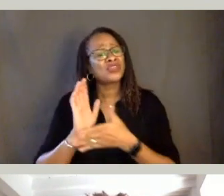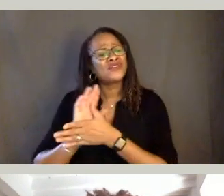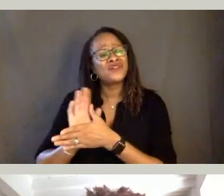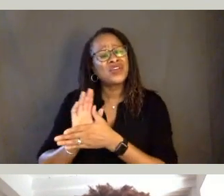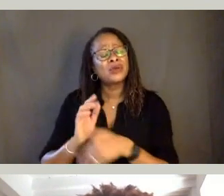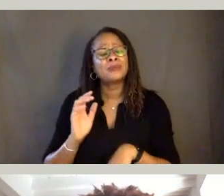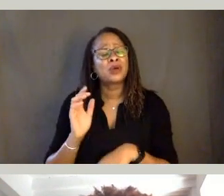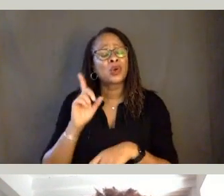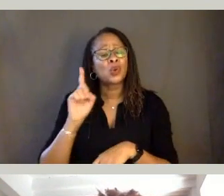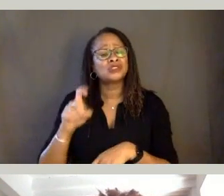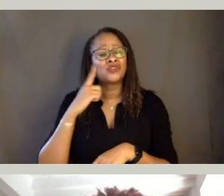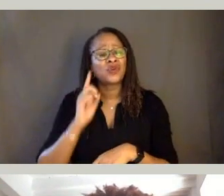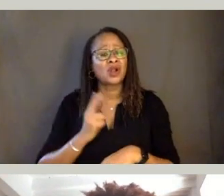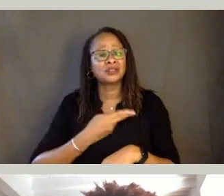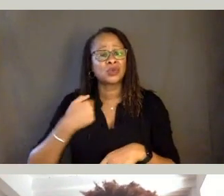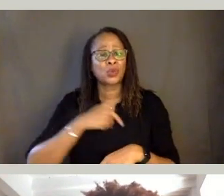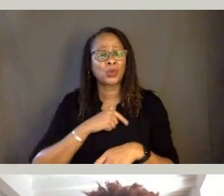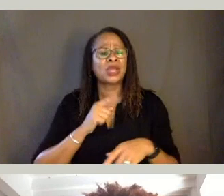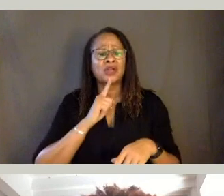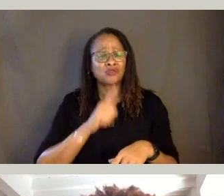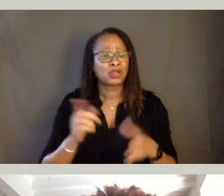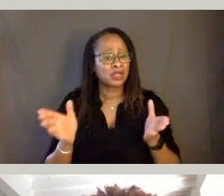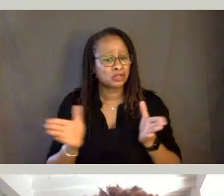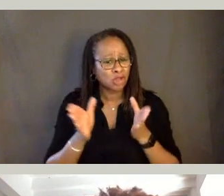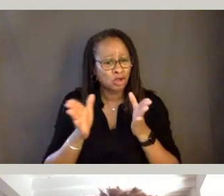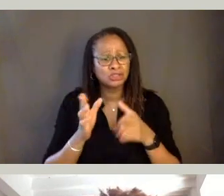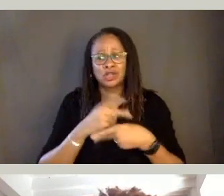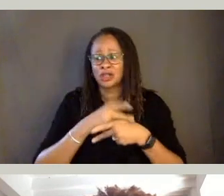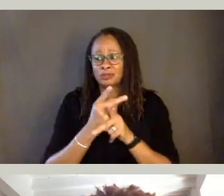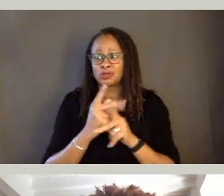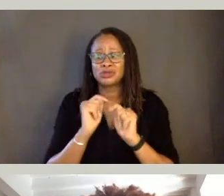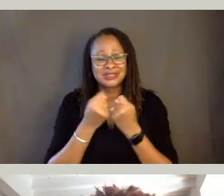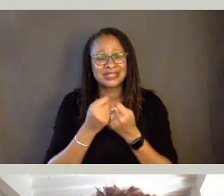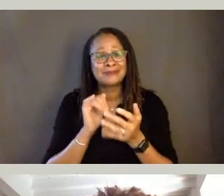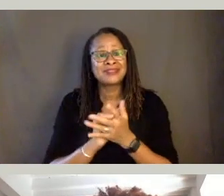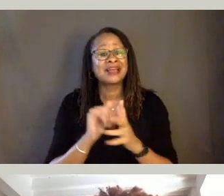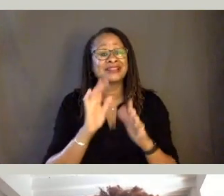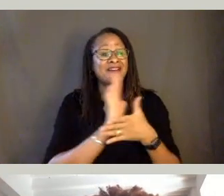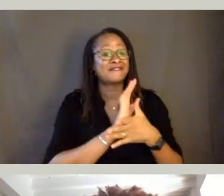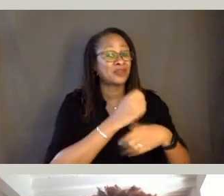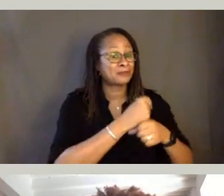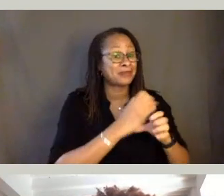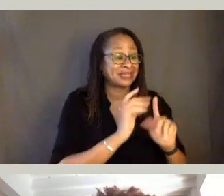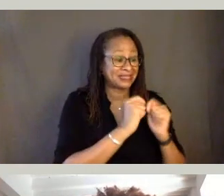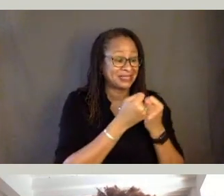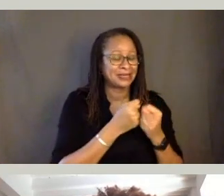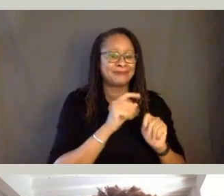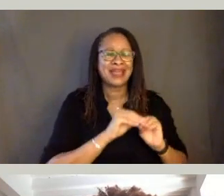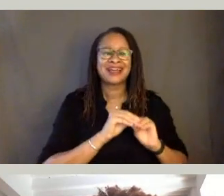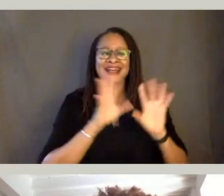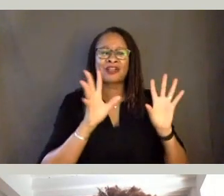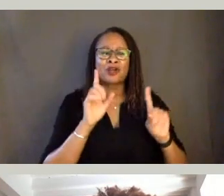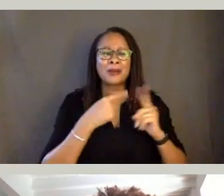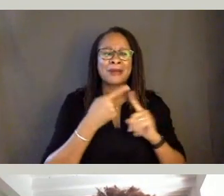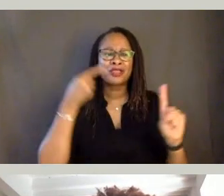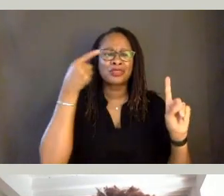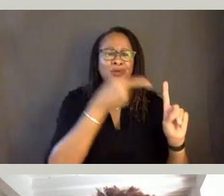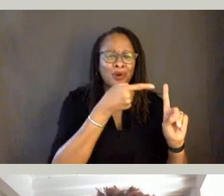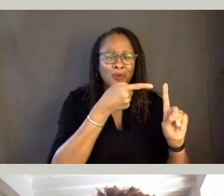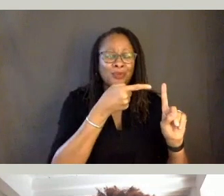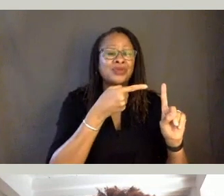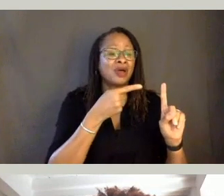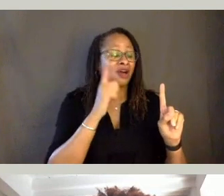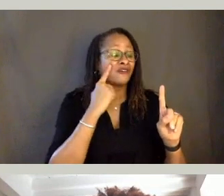the film question, I mean, for us, we really encourage the producing team, that the filmmaking team, to really be clear of what their